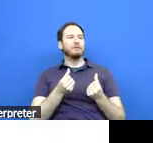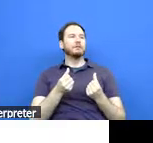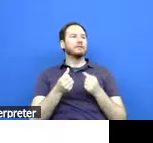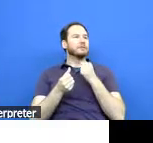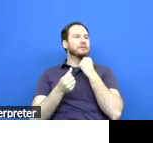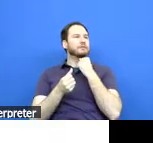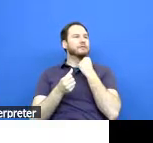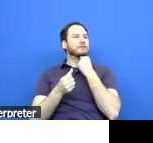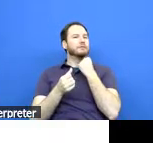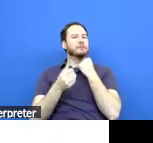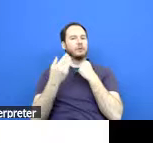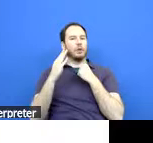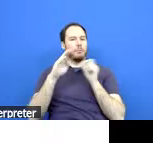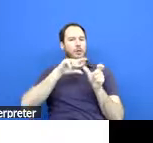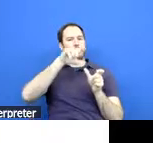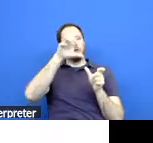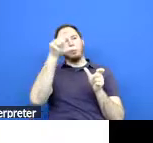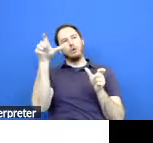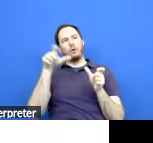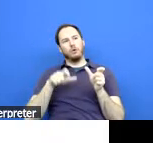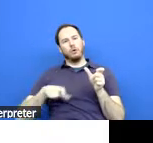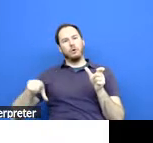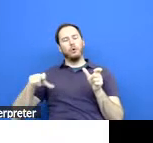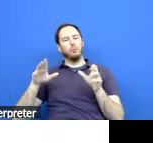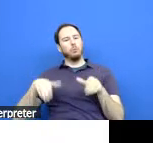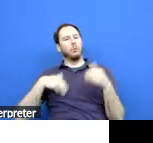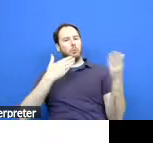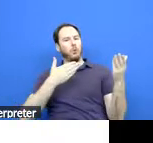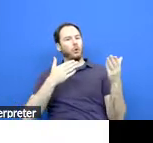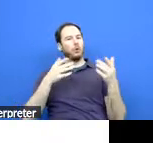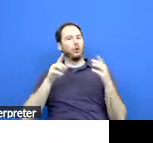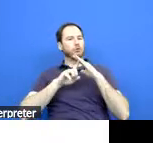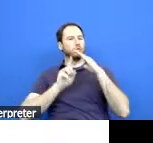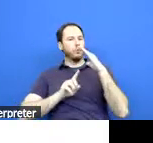blue areas on the site, those are proposed stormwater management areas.